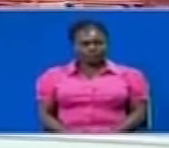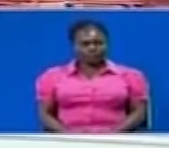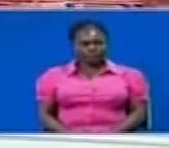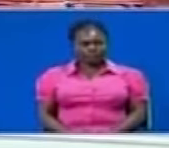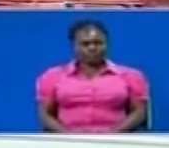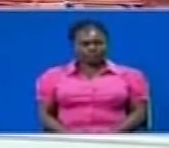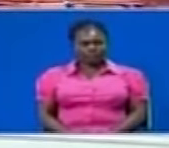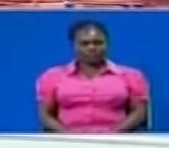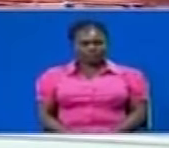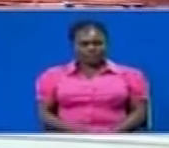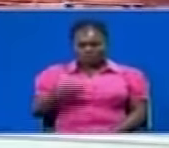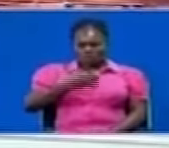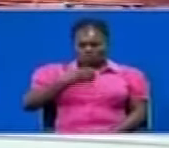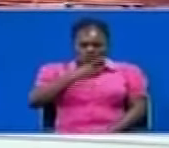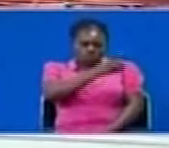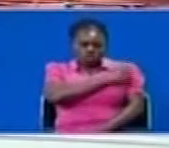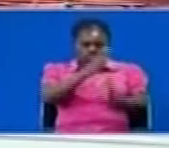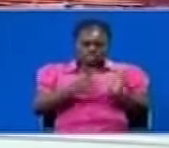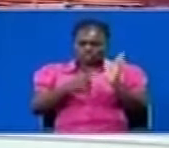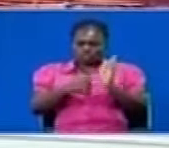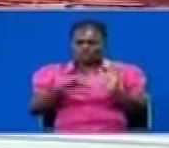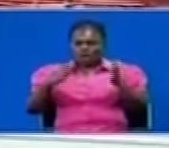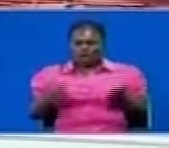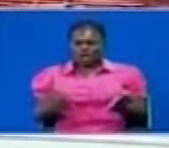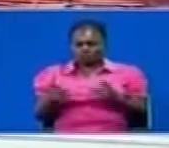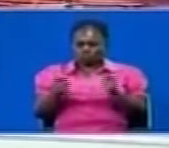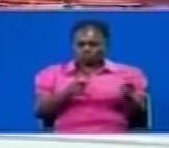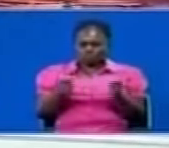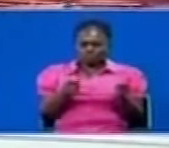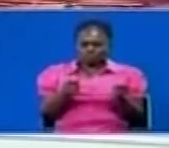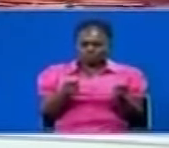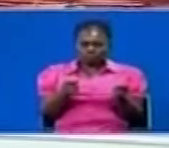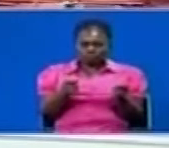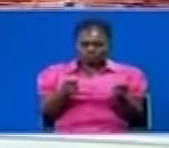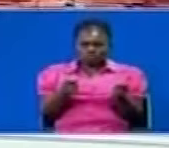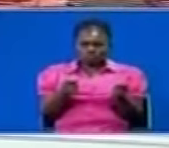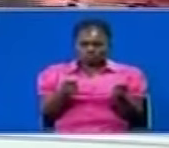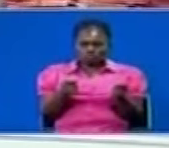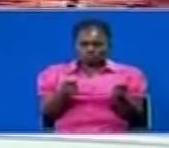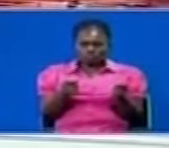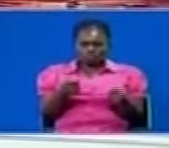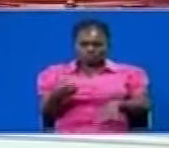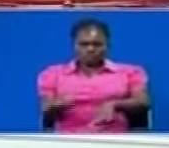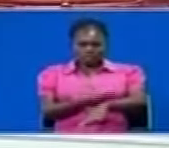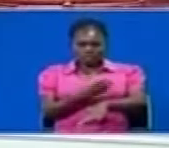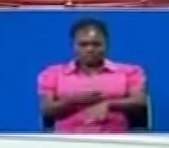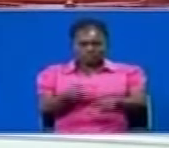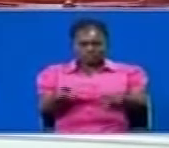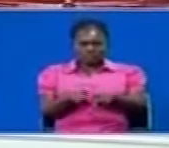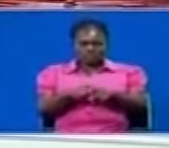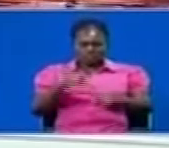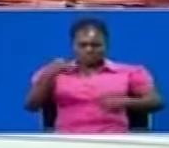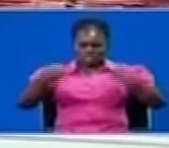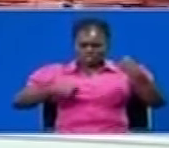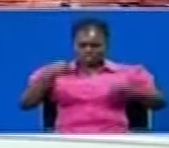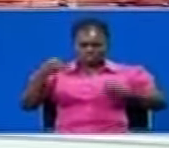Our very own Dr. Mercy Korir, they are showing us how to beat cancer by being physically active. And also, you can also have fun while at it,